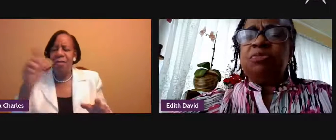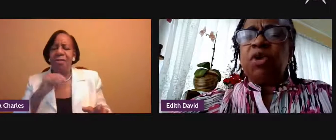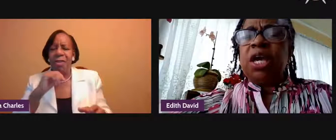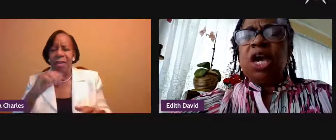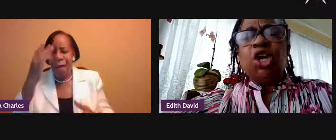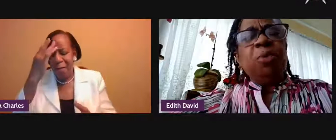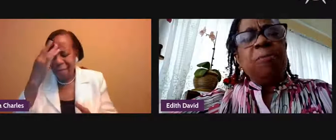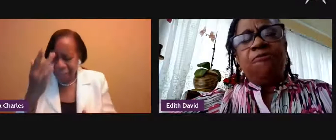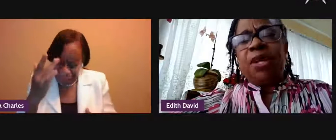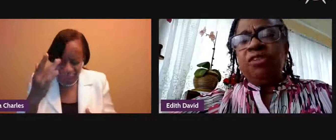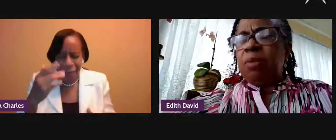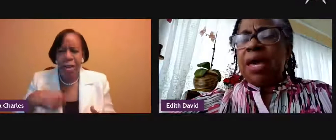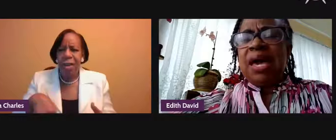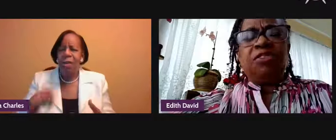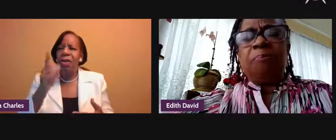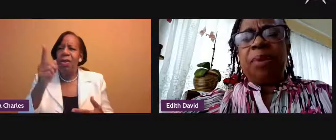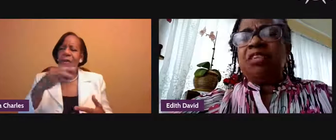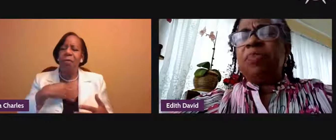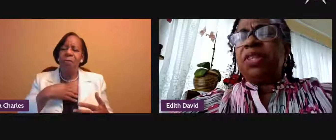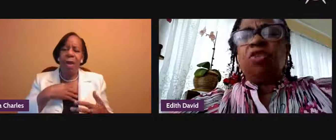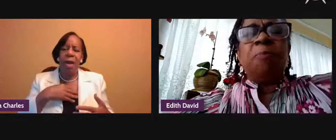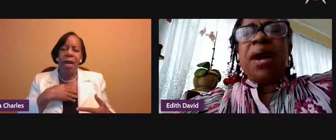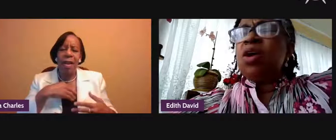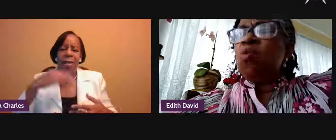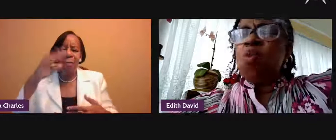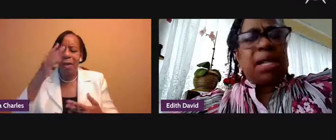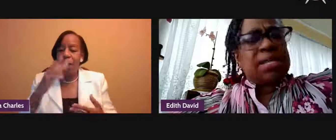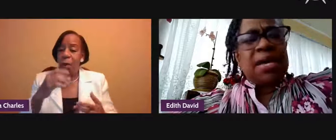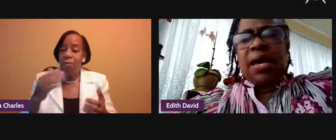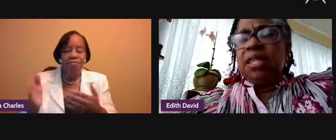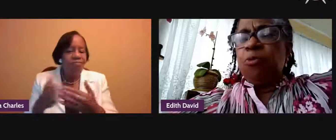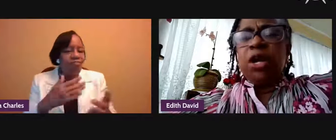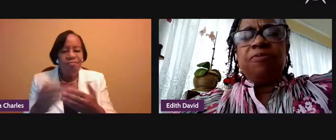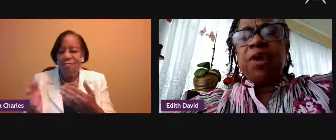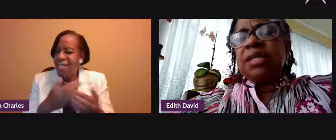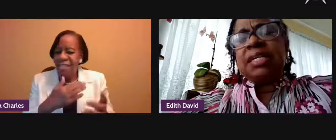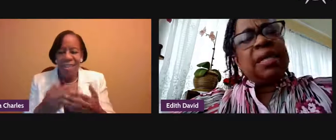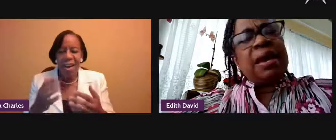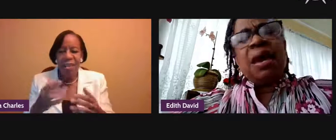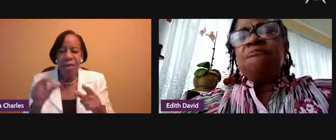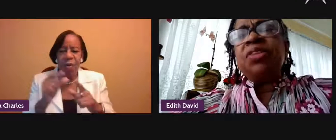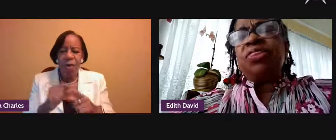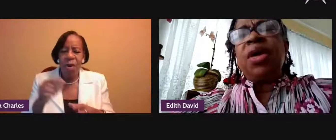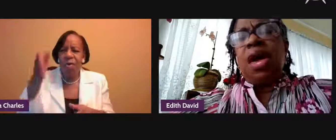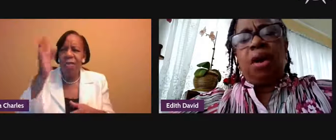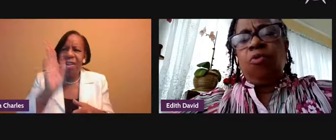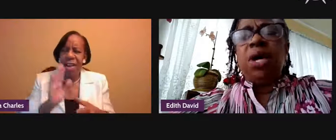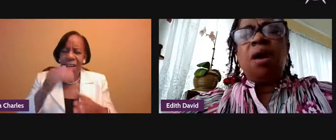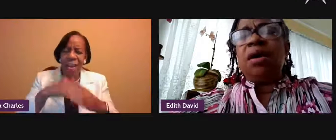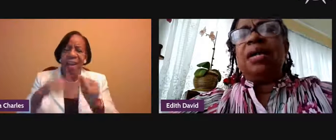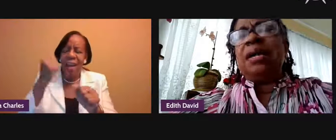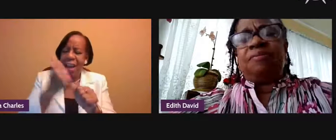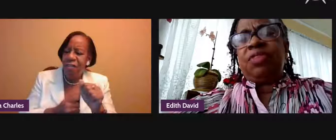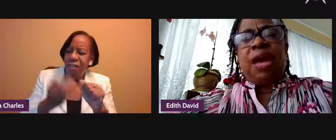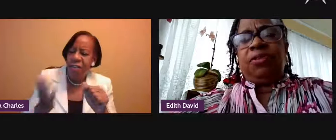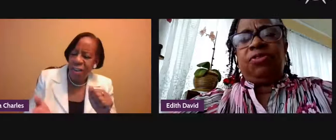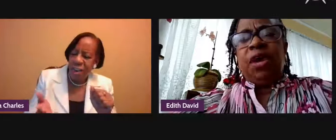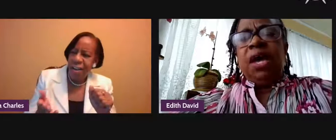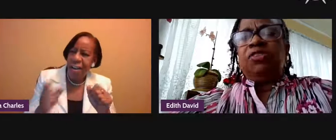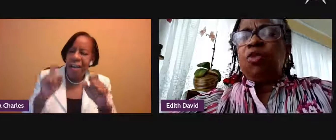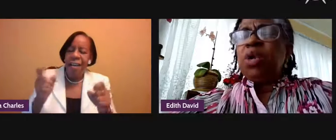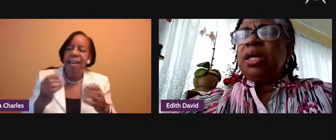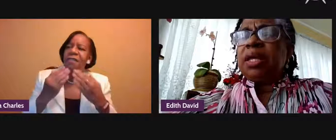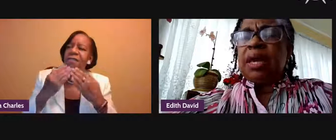your body this morning. You may be feeling some aches and pains, but no matter what, the Word of God said in everything we ought to give